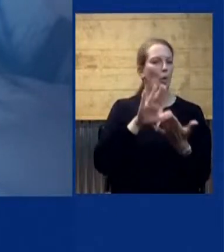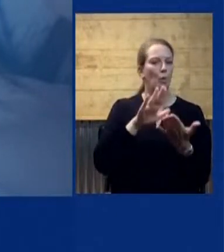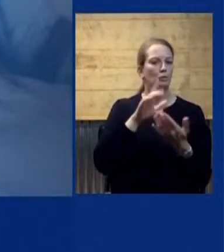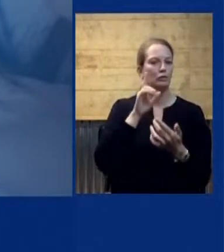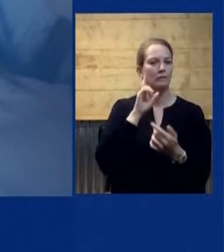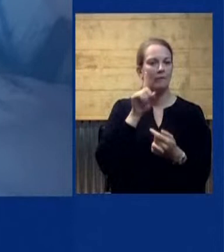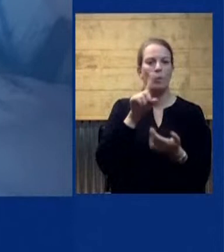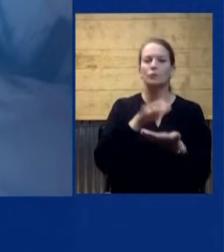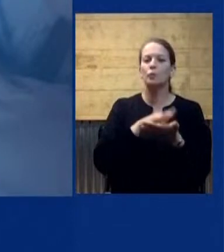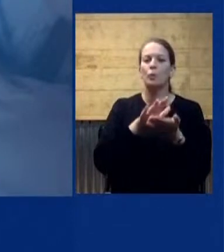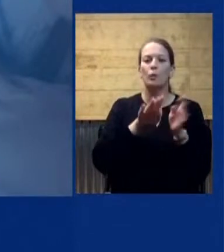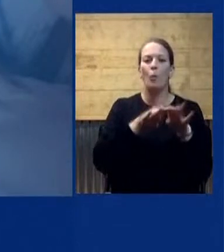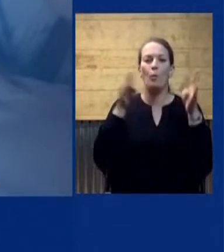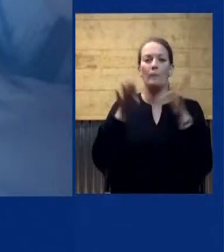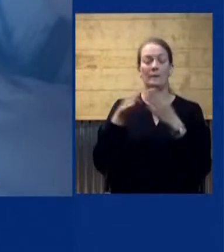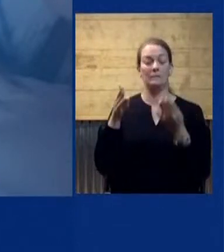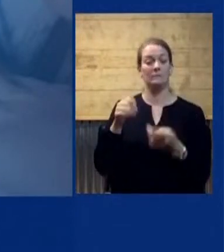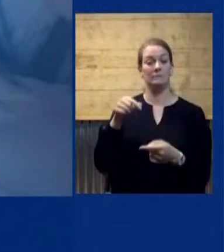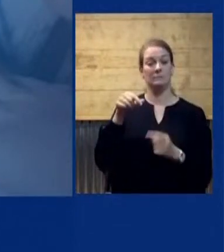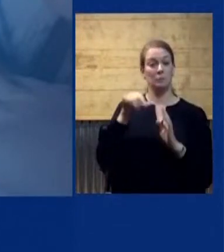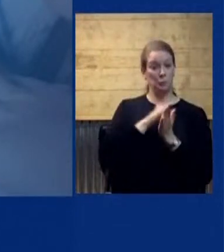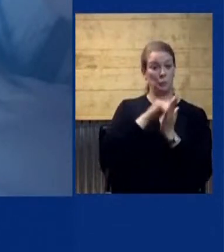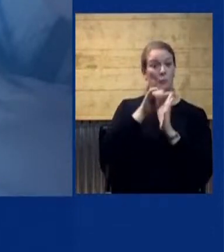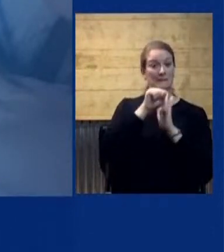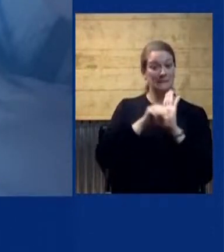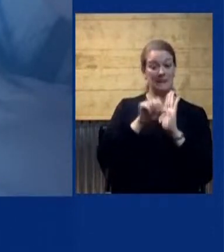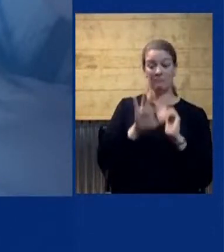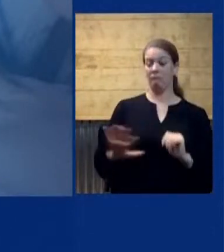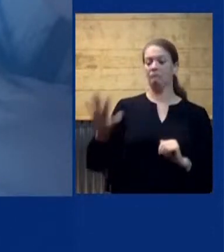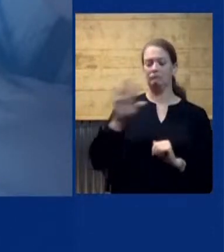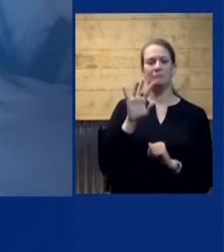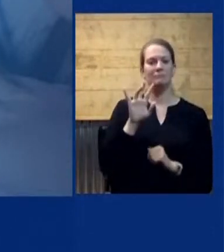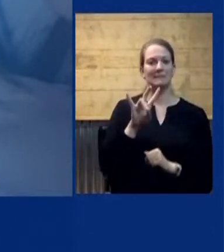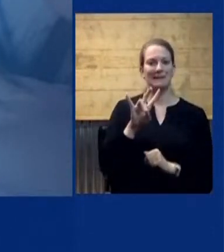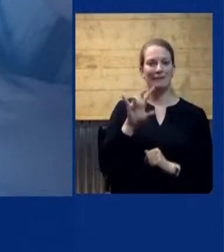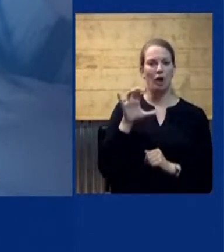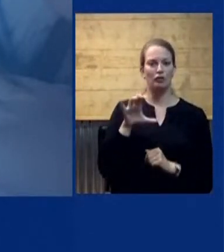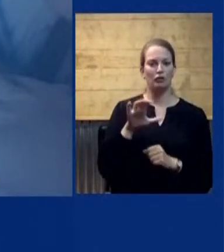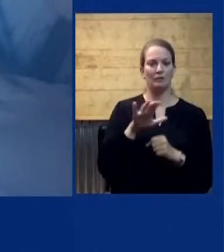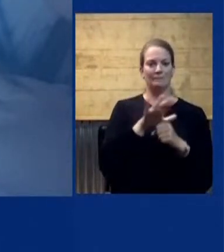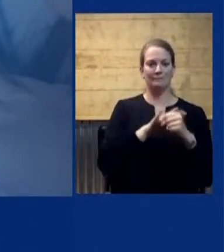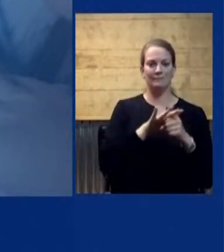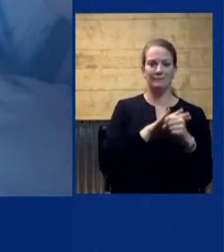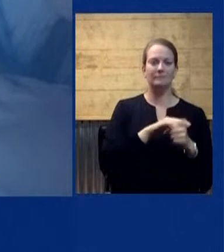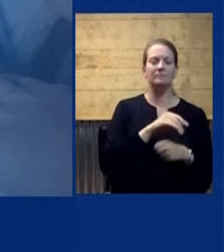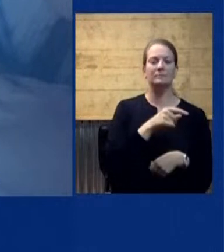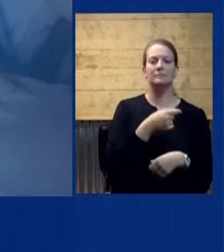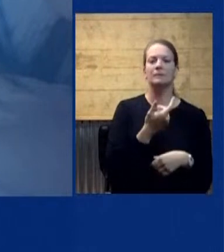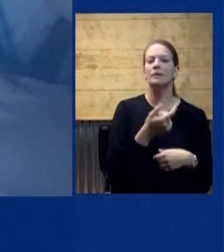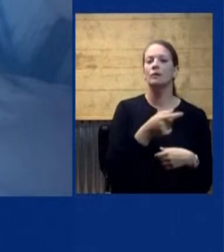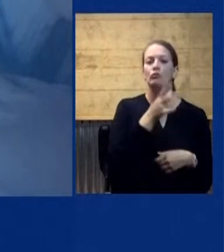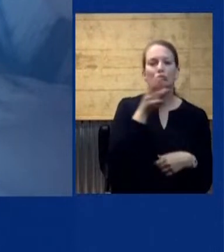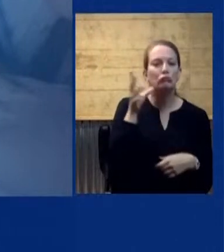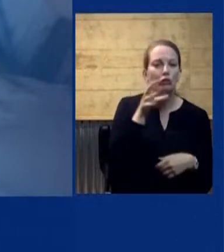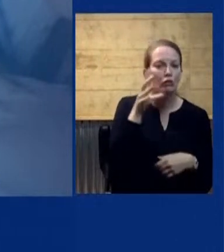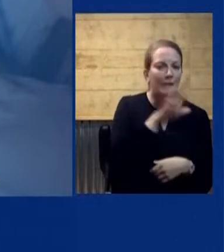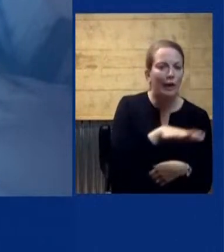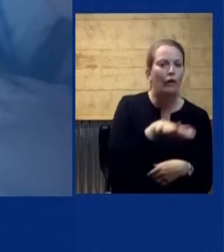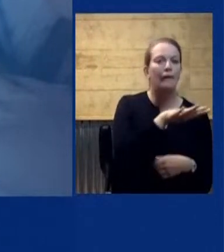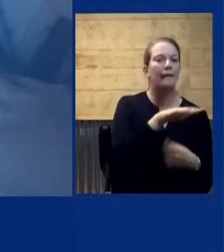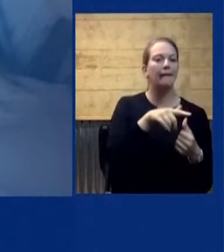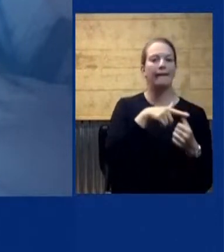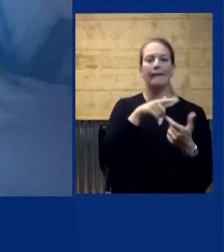school districts in this state. They range from rural districts to urban districts, suburban